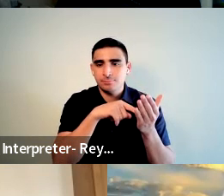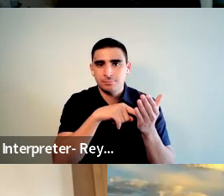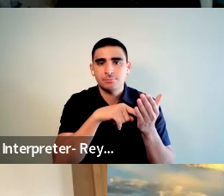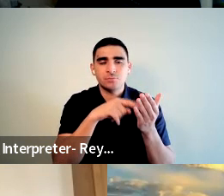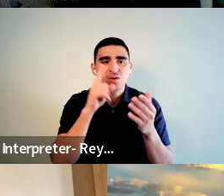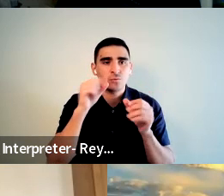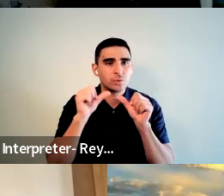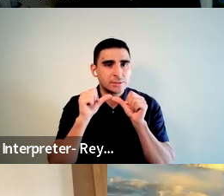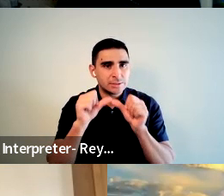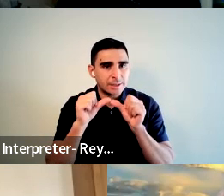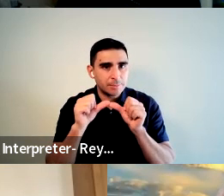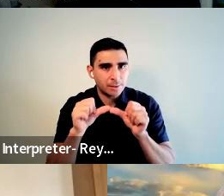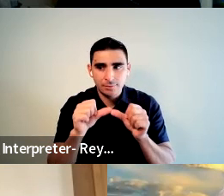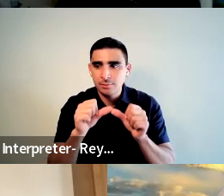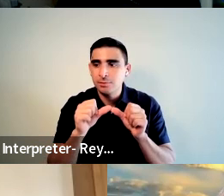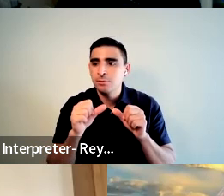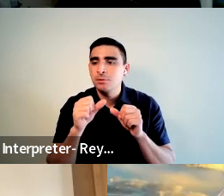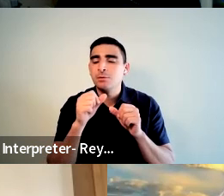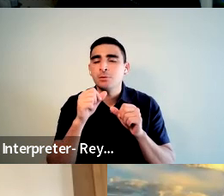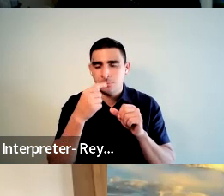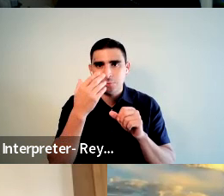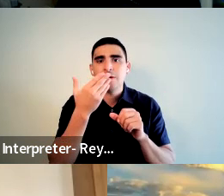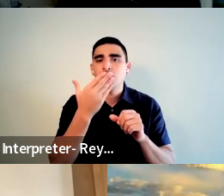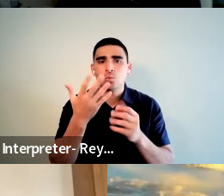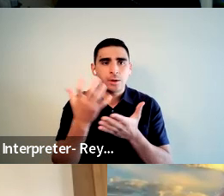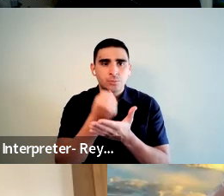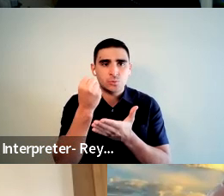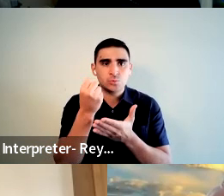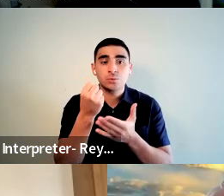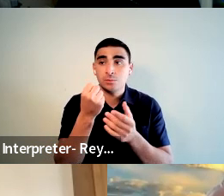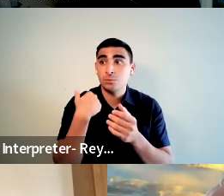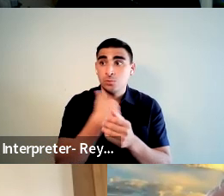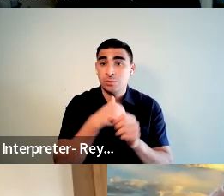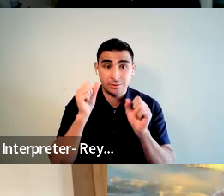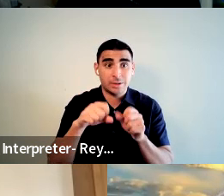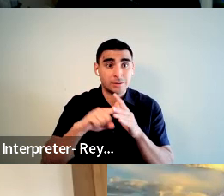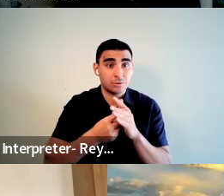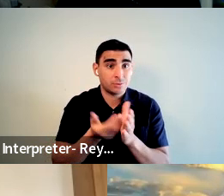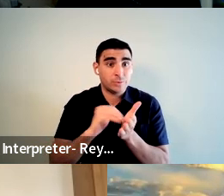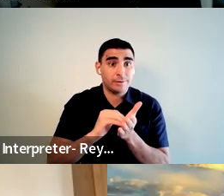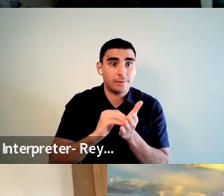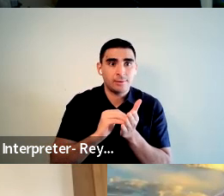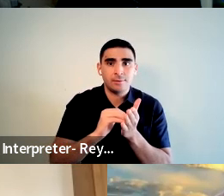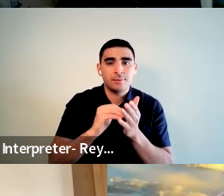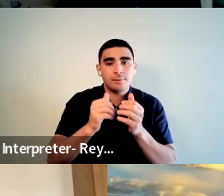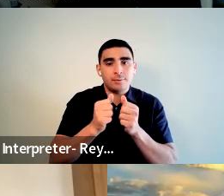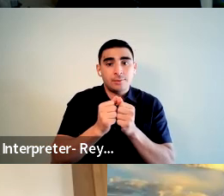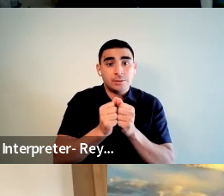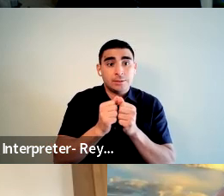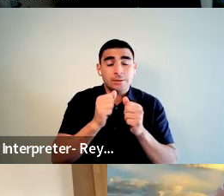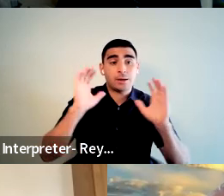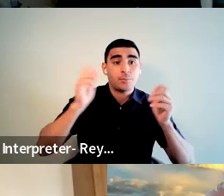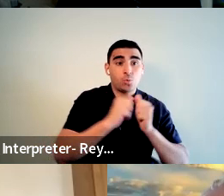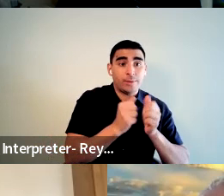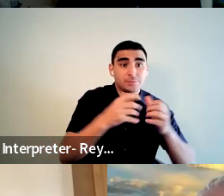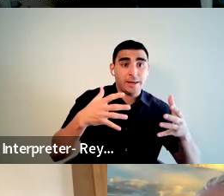we have an opportunity in what's being proposed to really sort of do a reset rather than an expansion. And the reset is